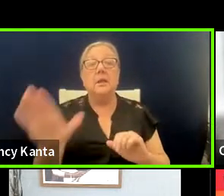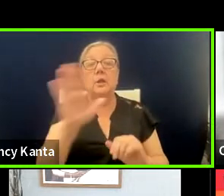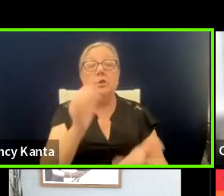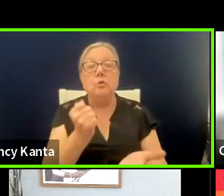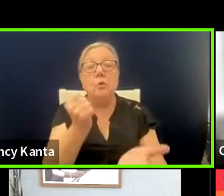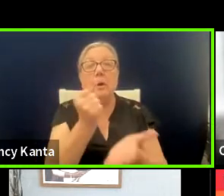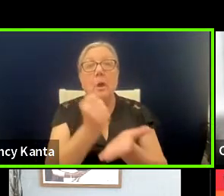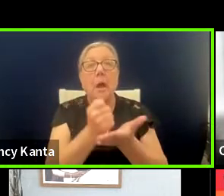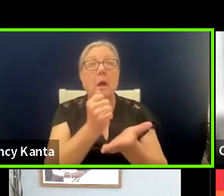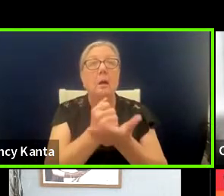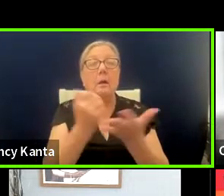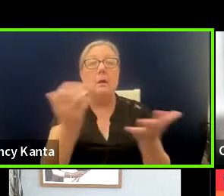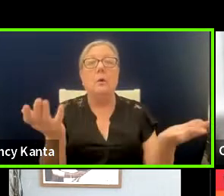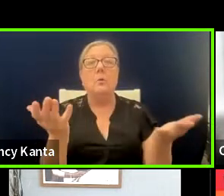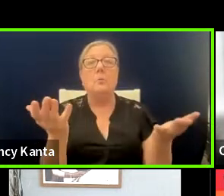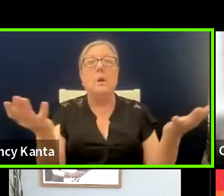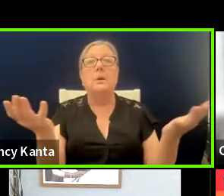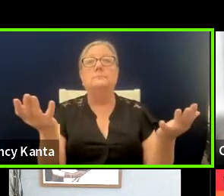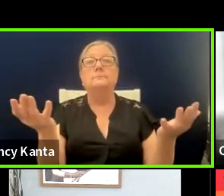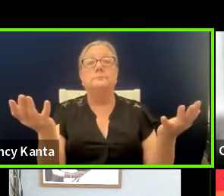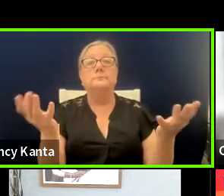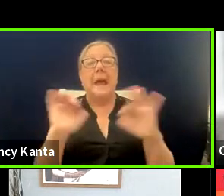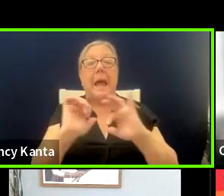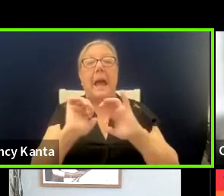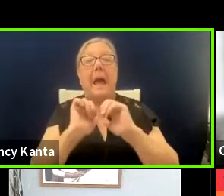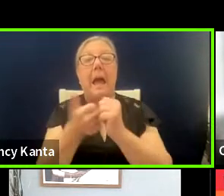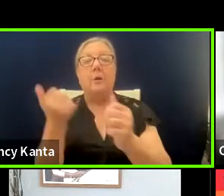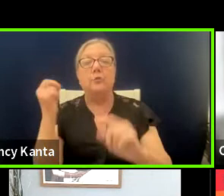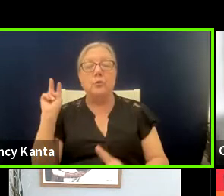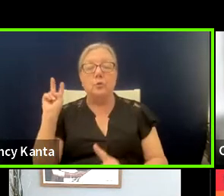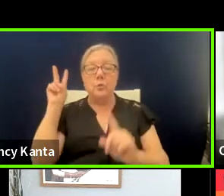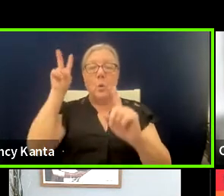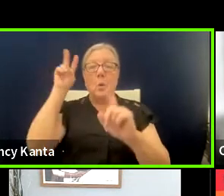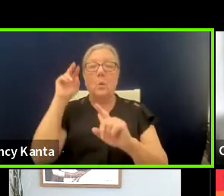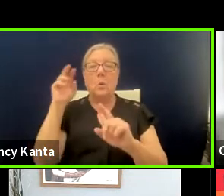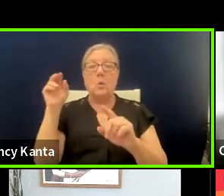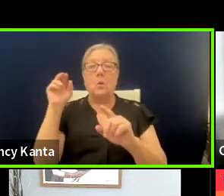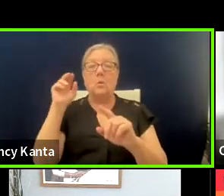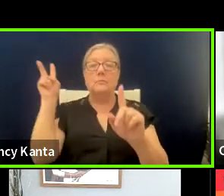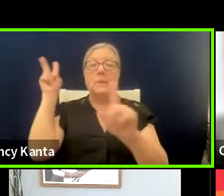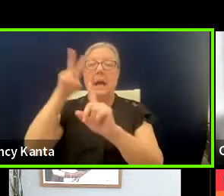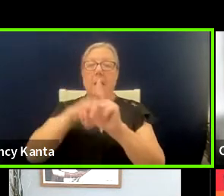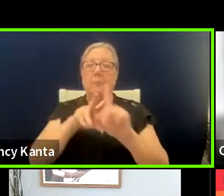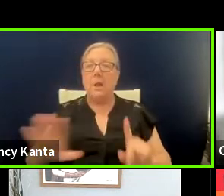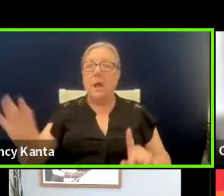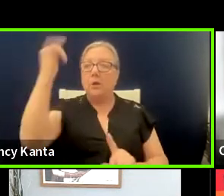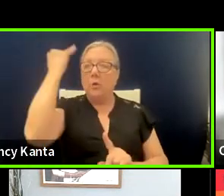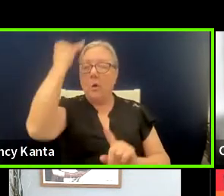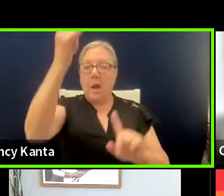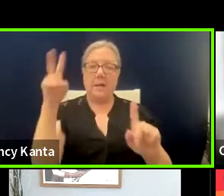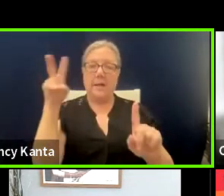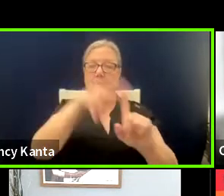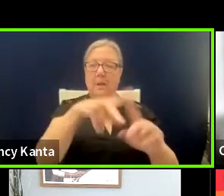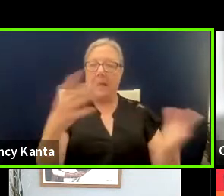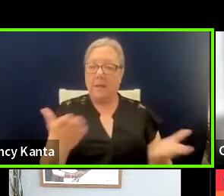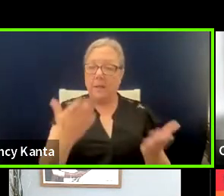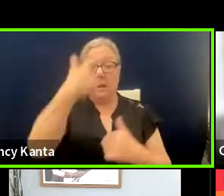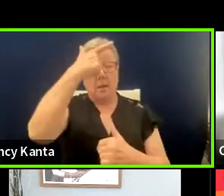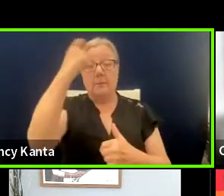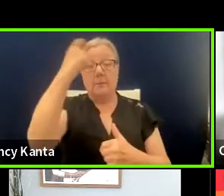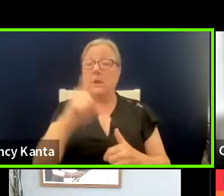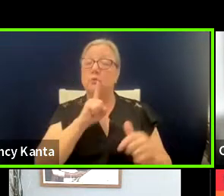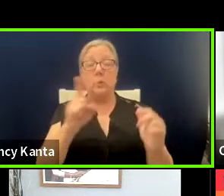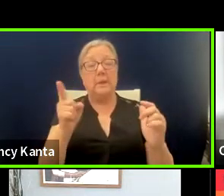what it means to apply that here, because this is it is such technical, engineering